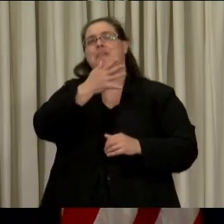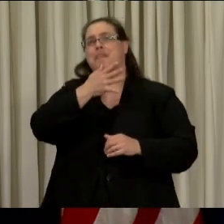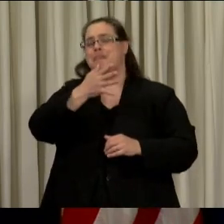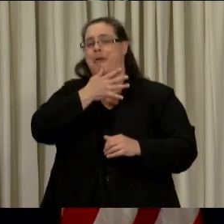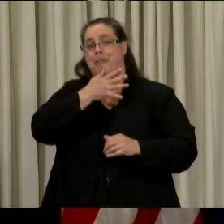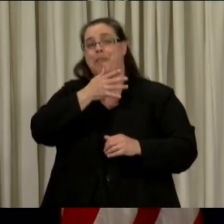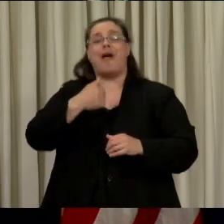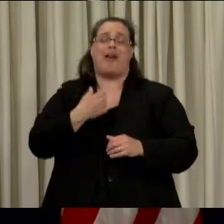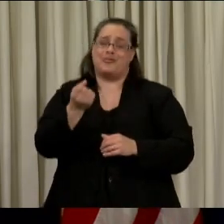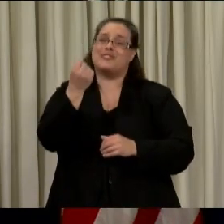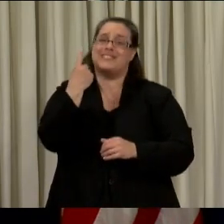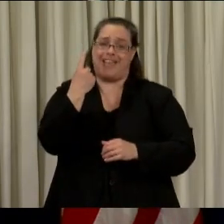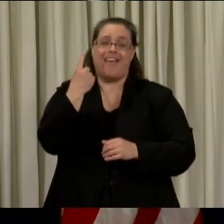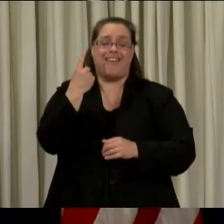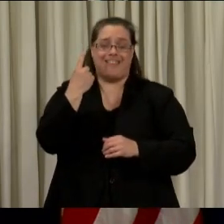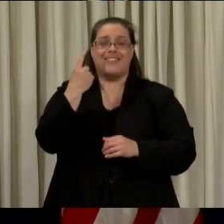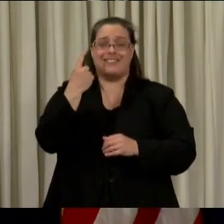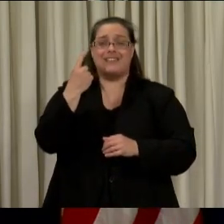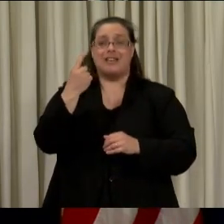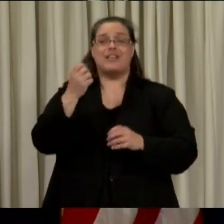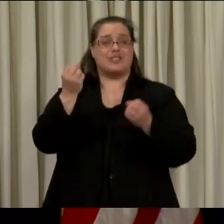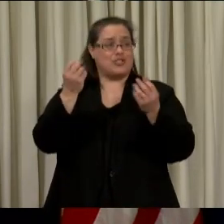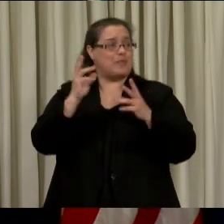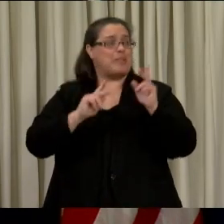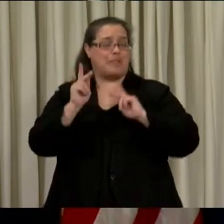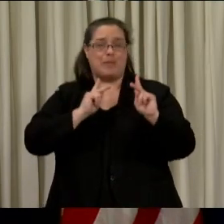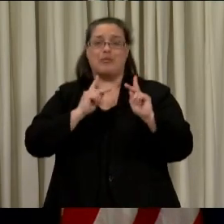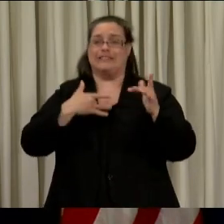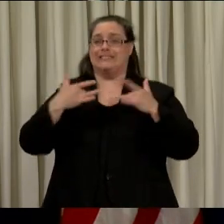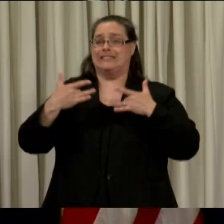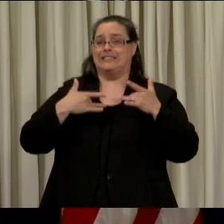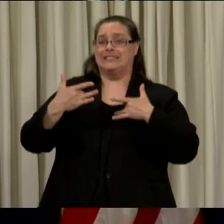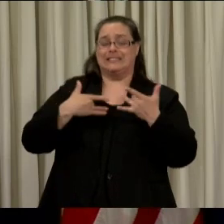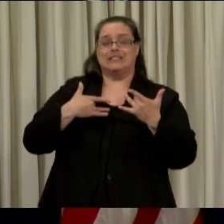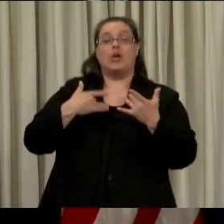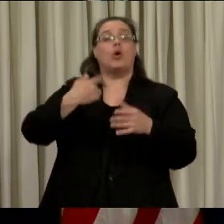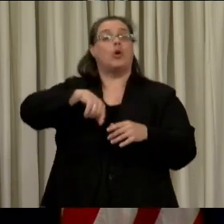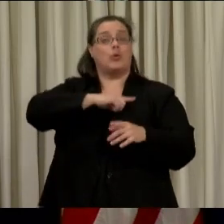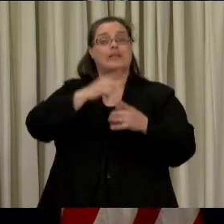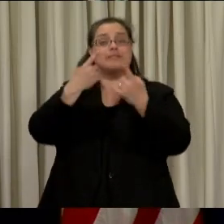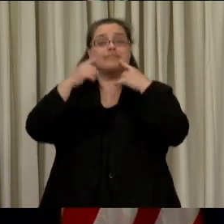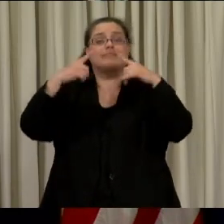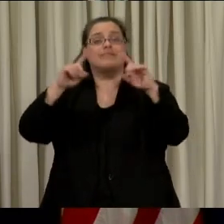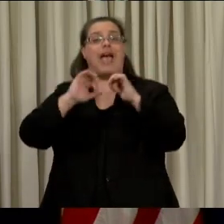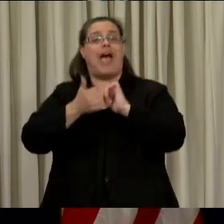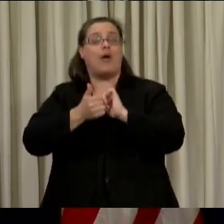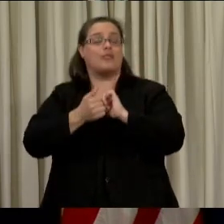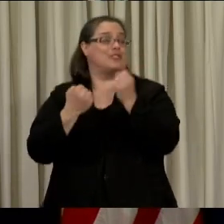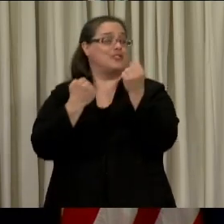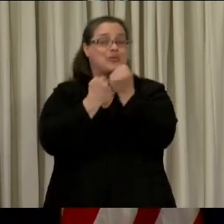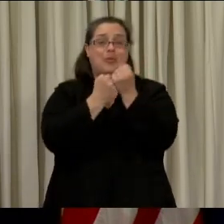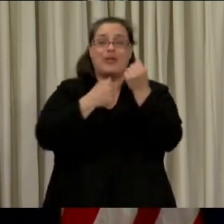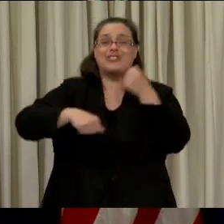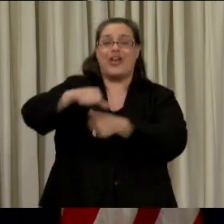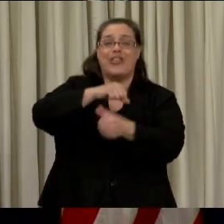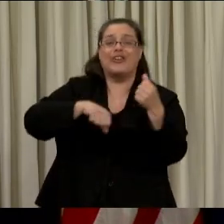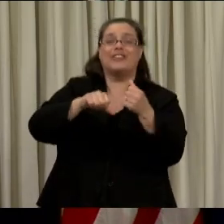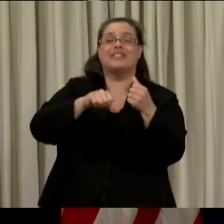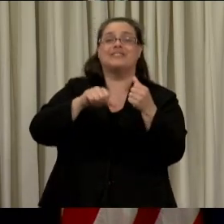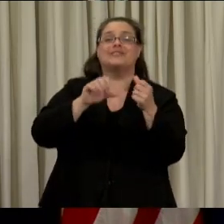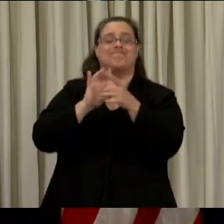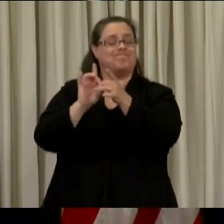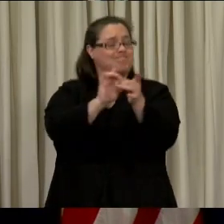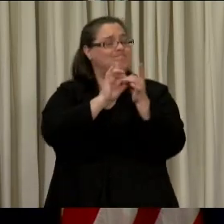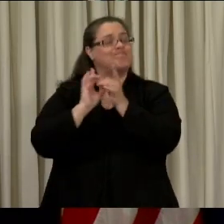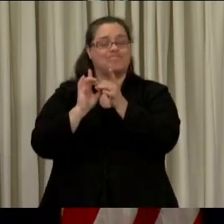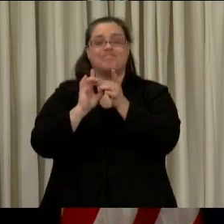many Delawareans have today. We will get through this crisis by sticking together, offering support to one another, and by doing what we can to